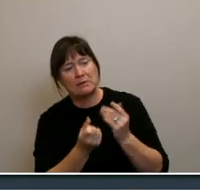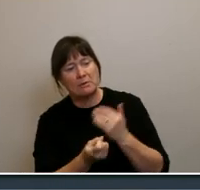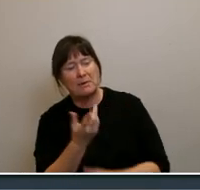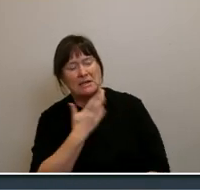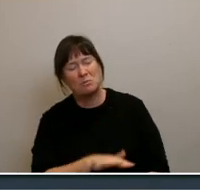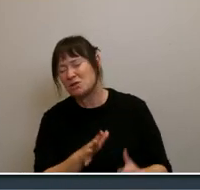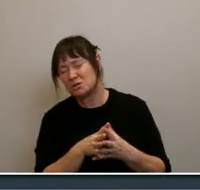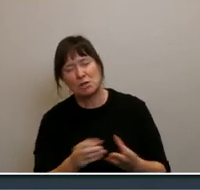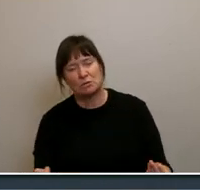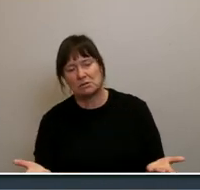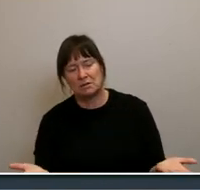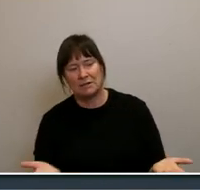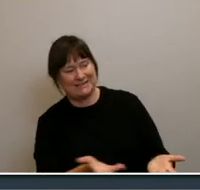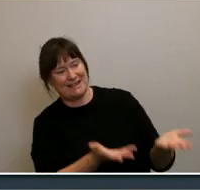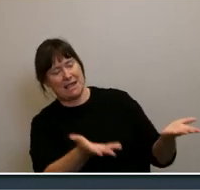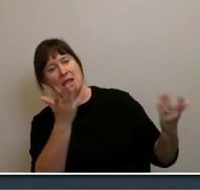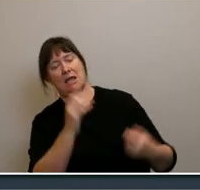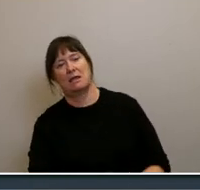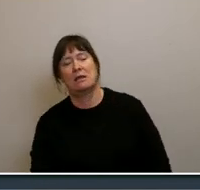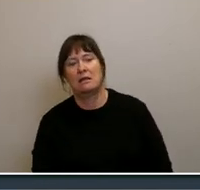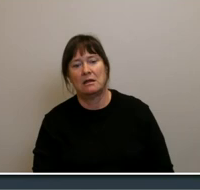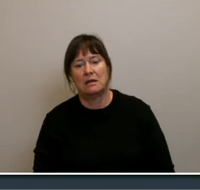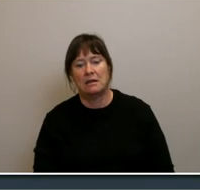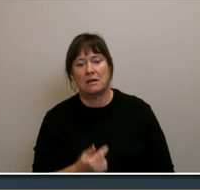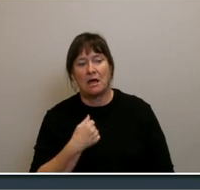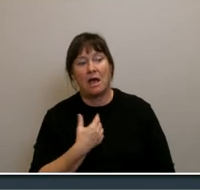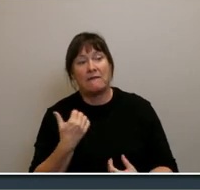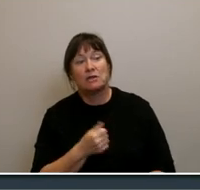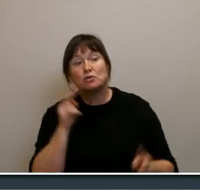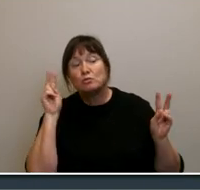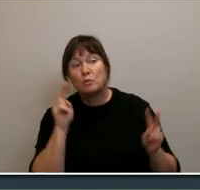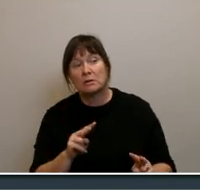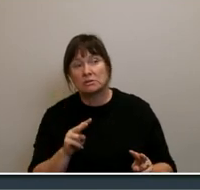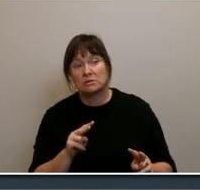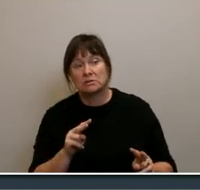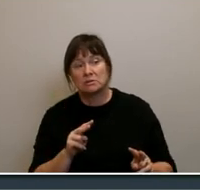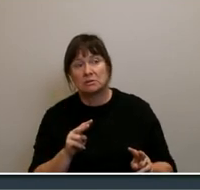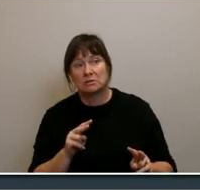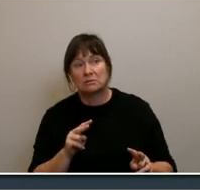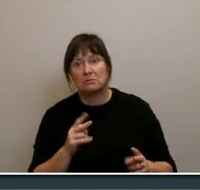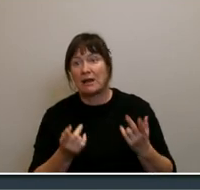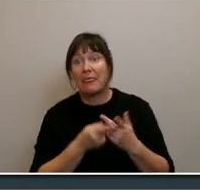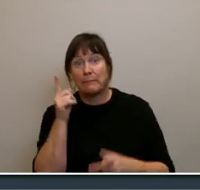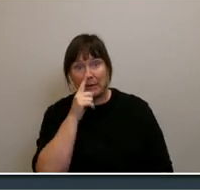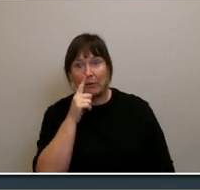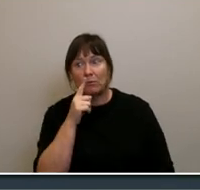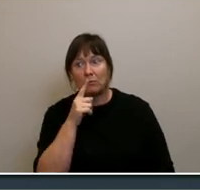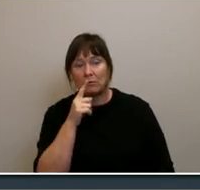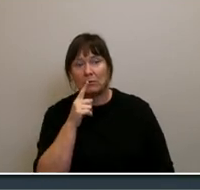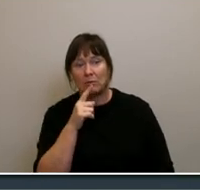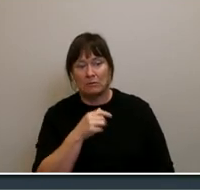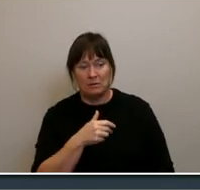solution. It's sitting there. I've had to watch, others had to watch, I should say,